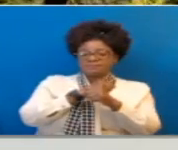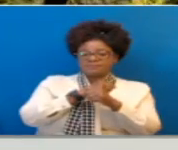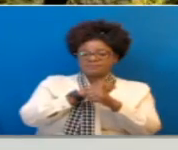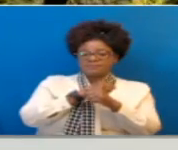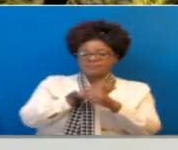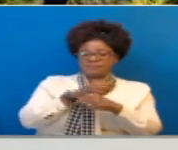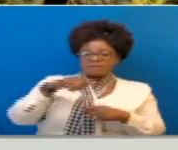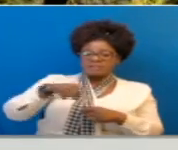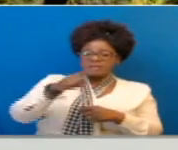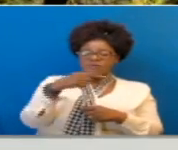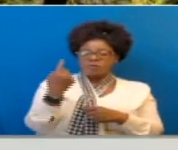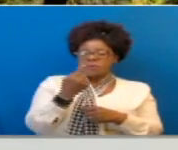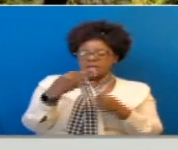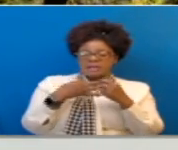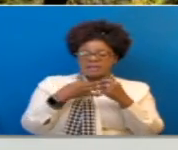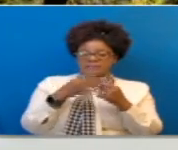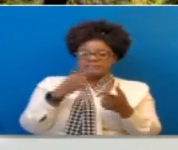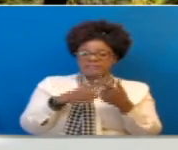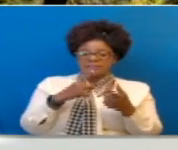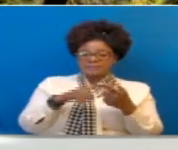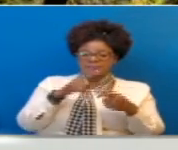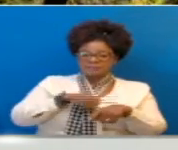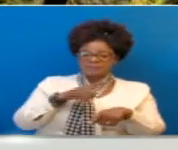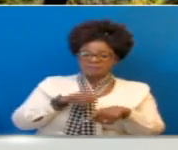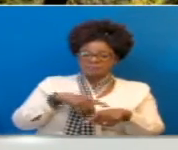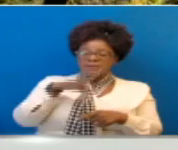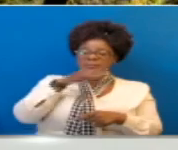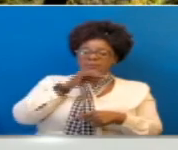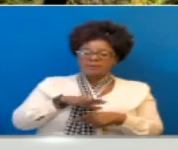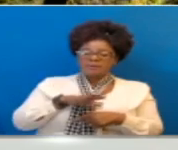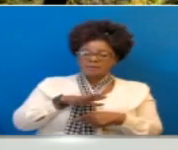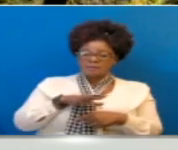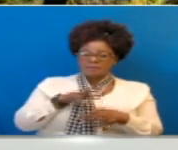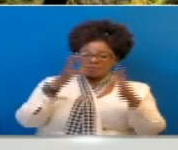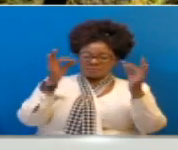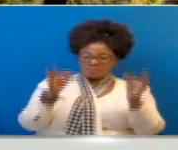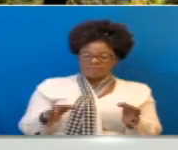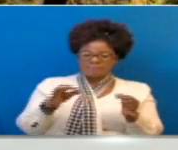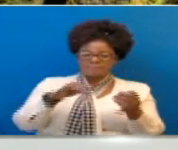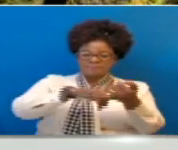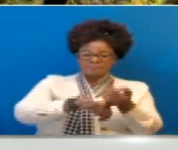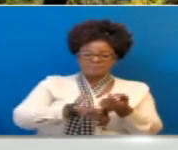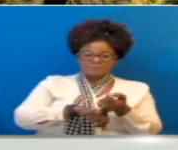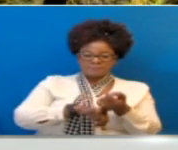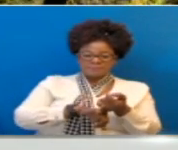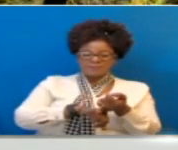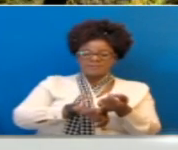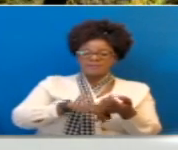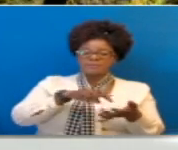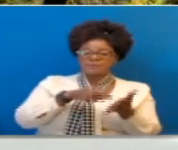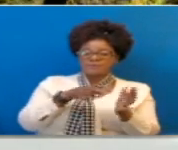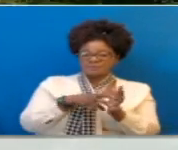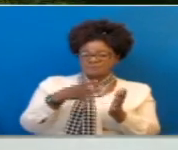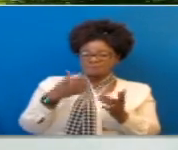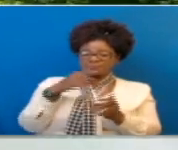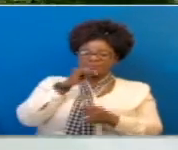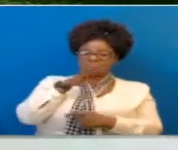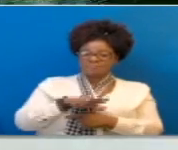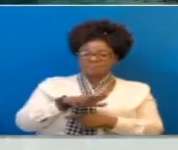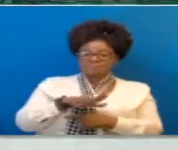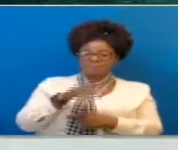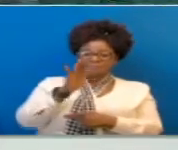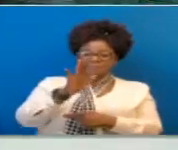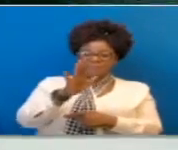Mary was only 8 years old when her parents decided she should be married, but she packed enough power to reject her arranged